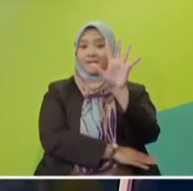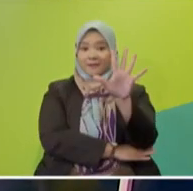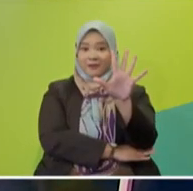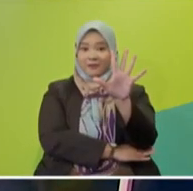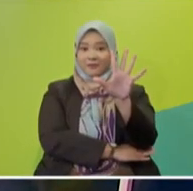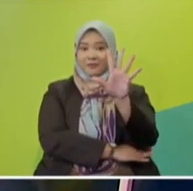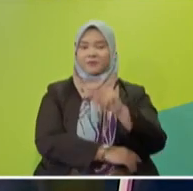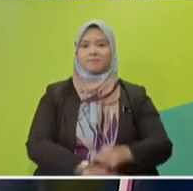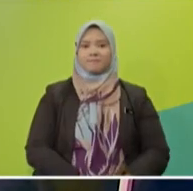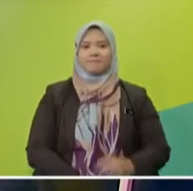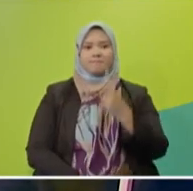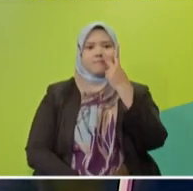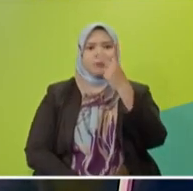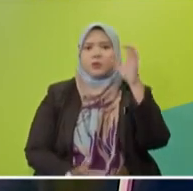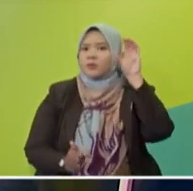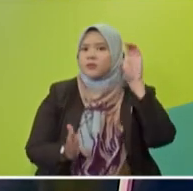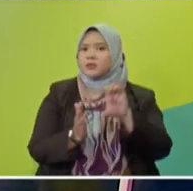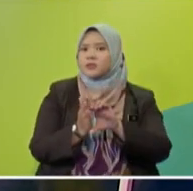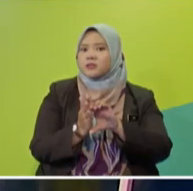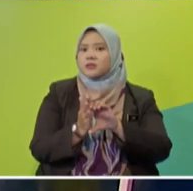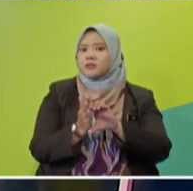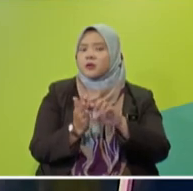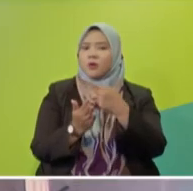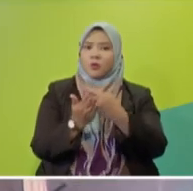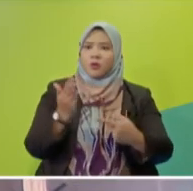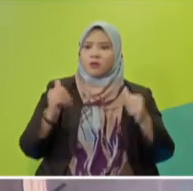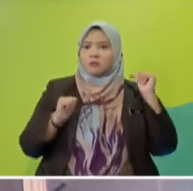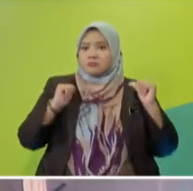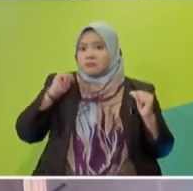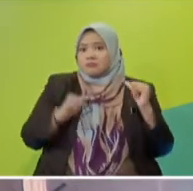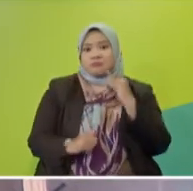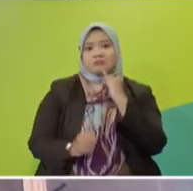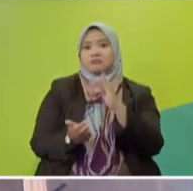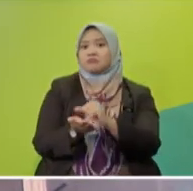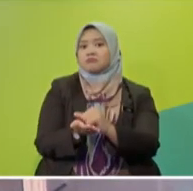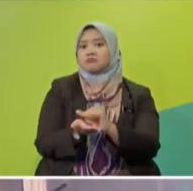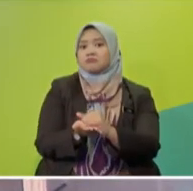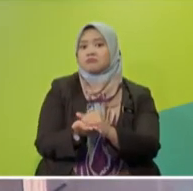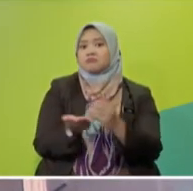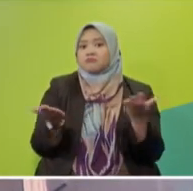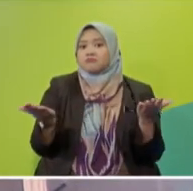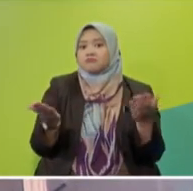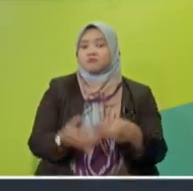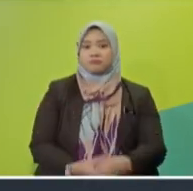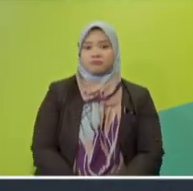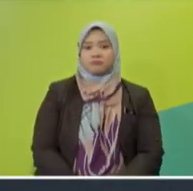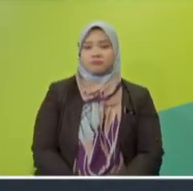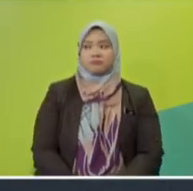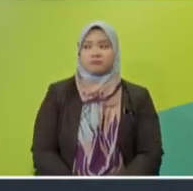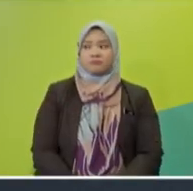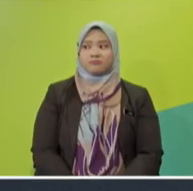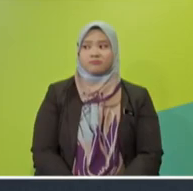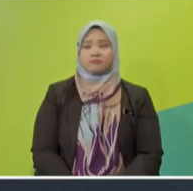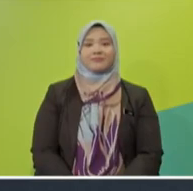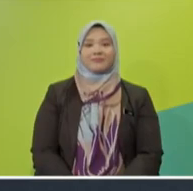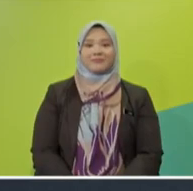animal? Yes. What animal is this? It's rabbit. Okay. Is rare is already given